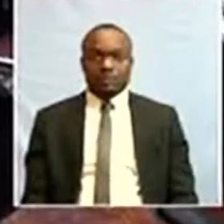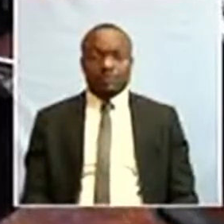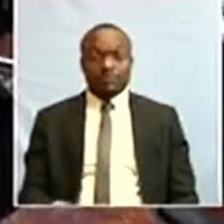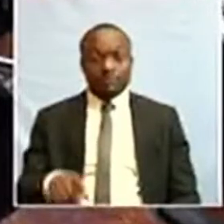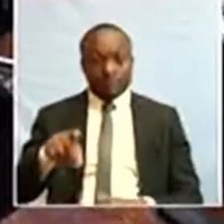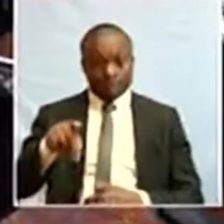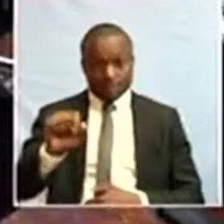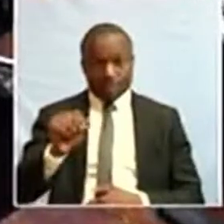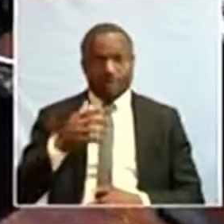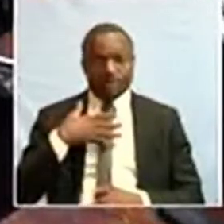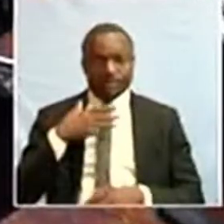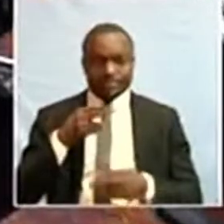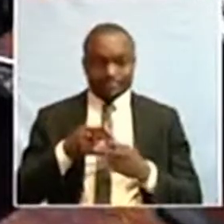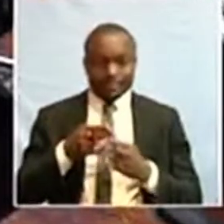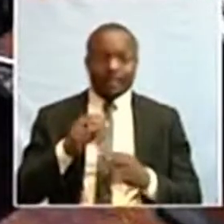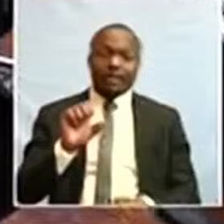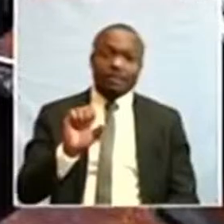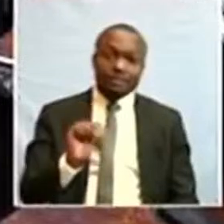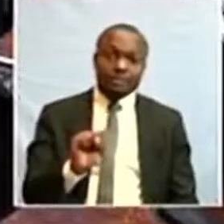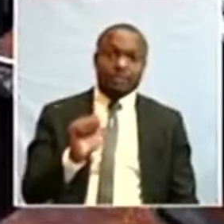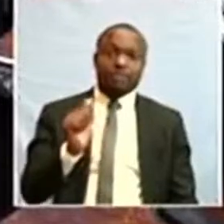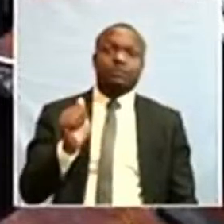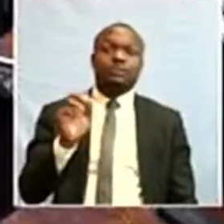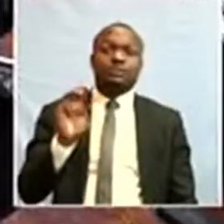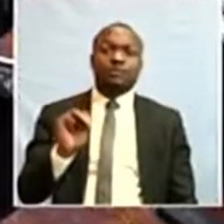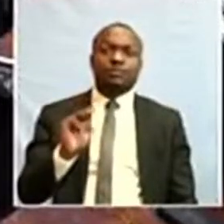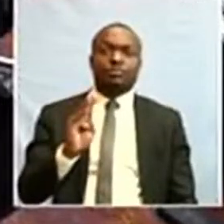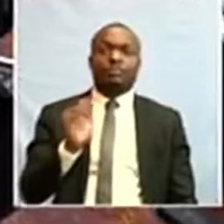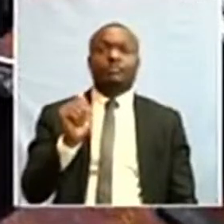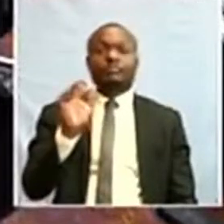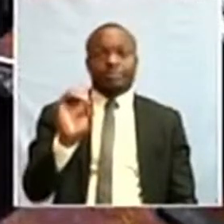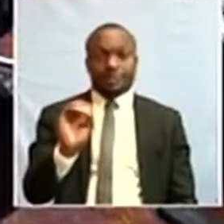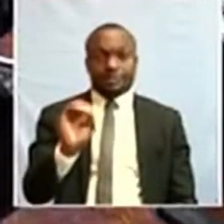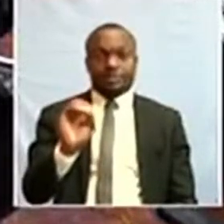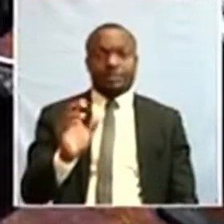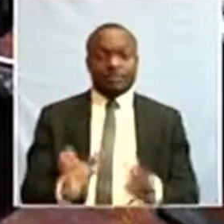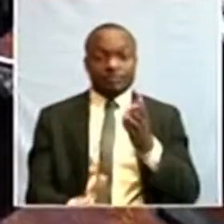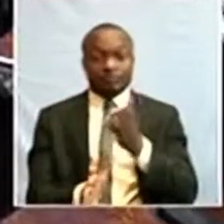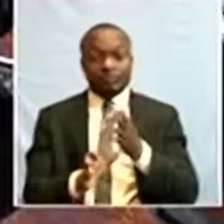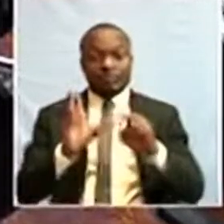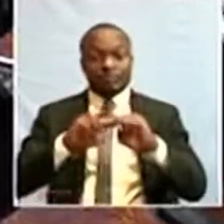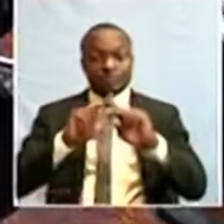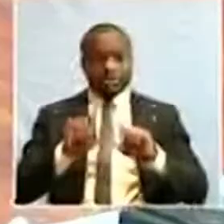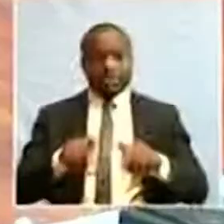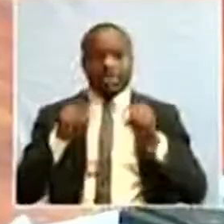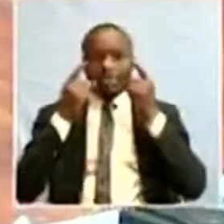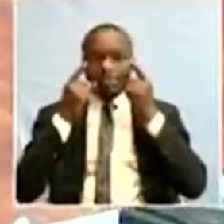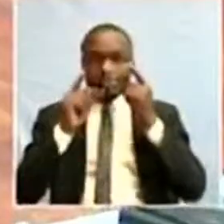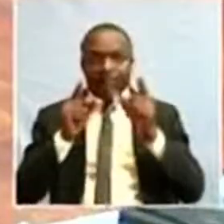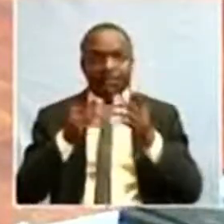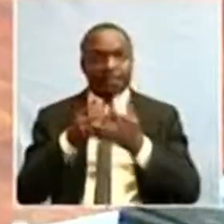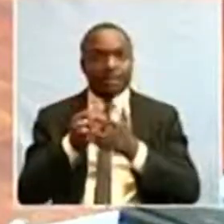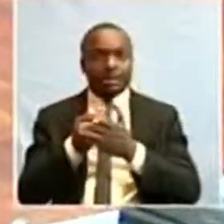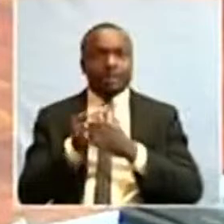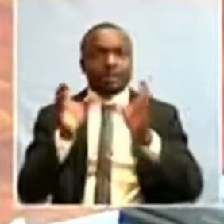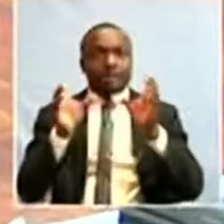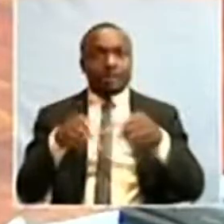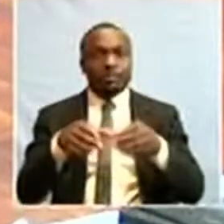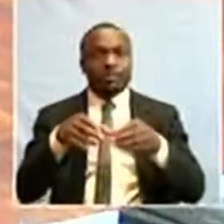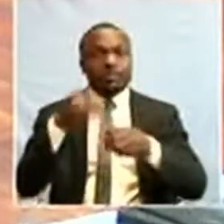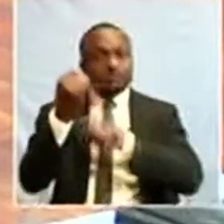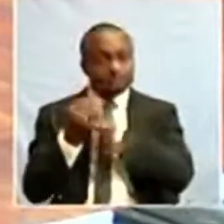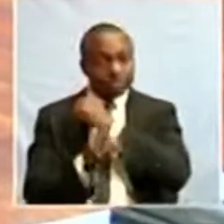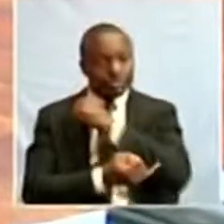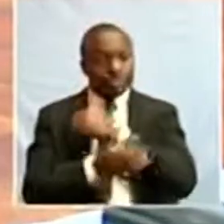PS, I'm Jacqueline Sabang, Member of Parliament for Jigankata constituency. I'm the Vice Chairperson of the Public Accounts Committee. PS, you can